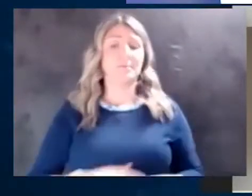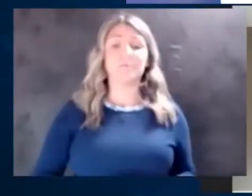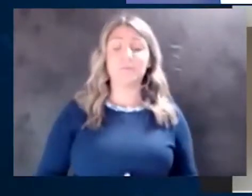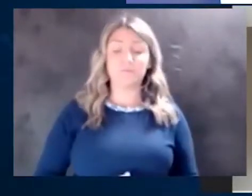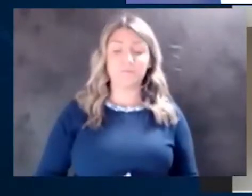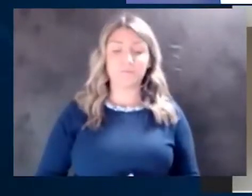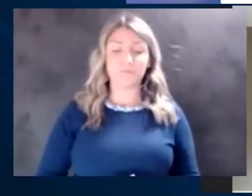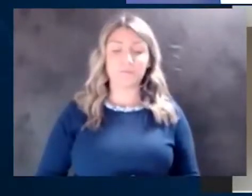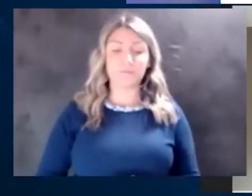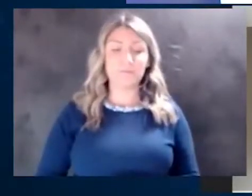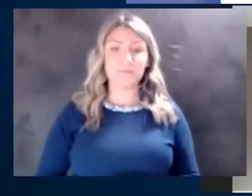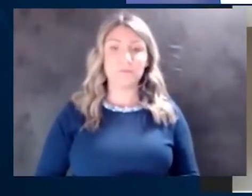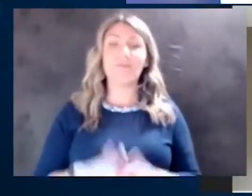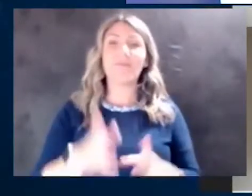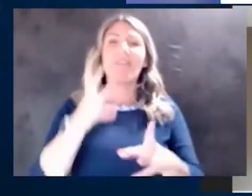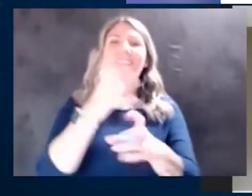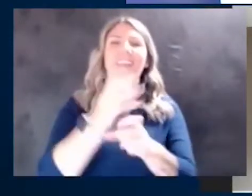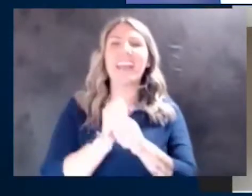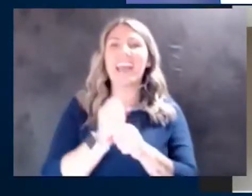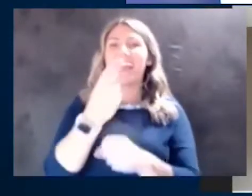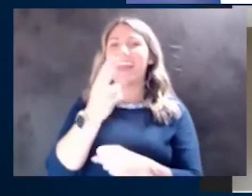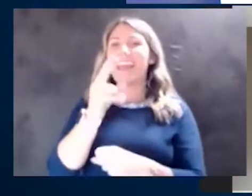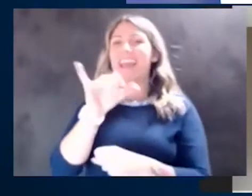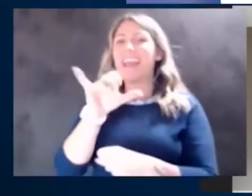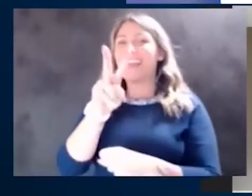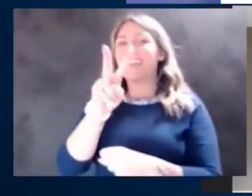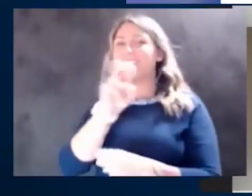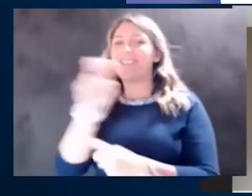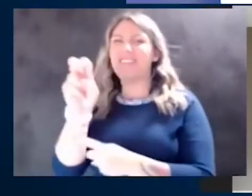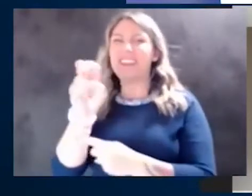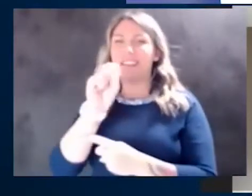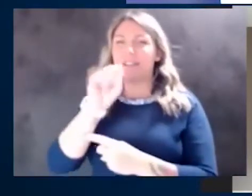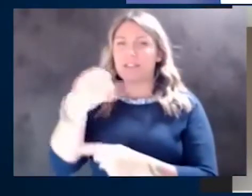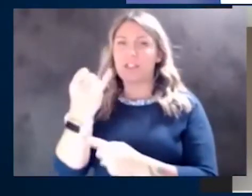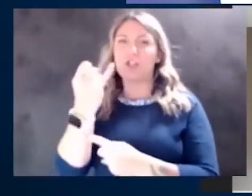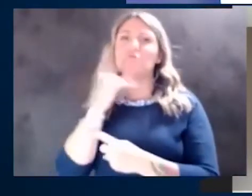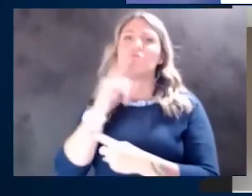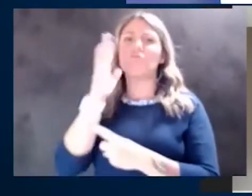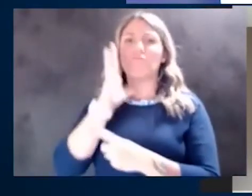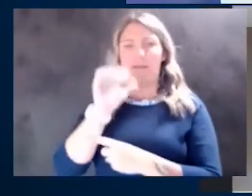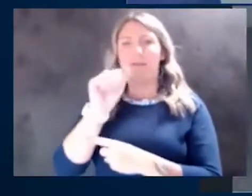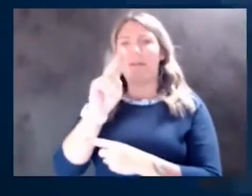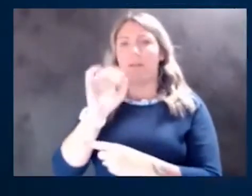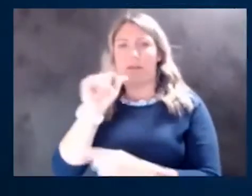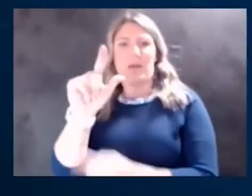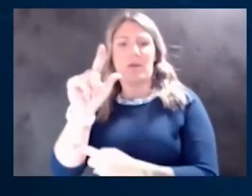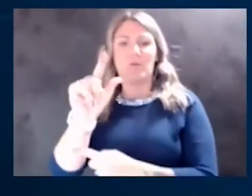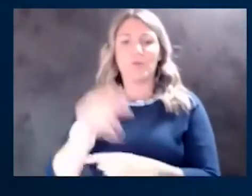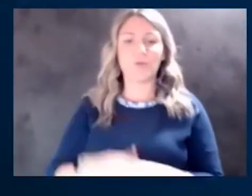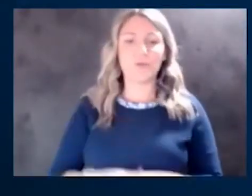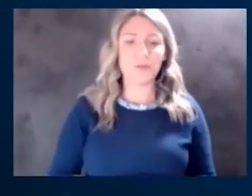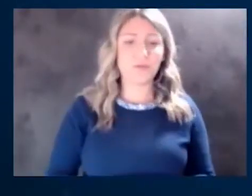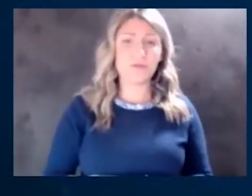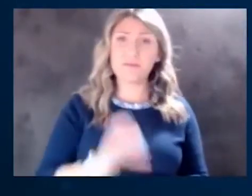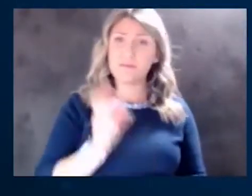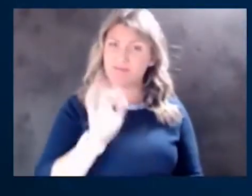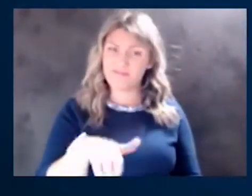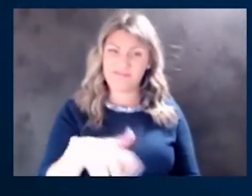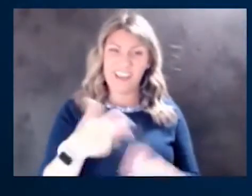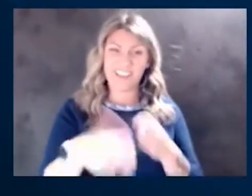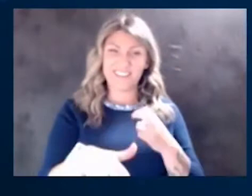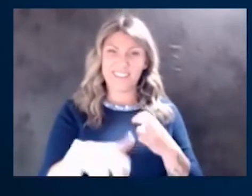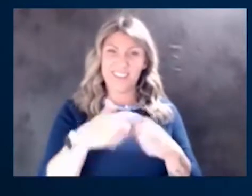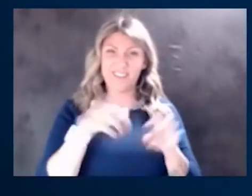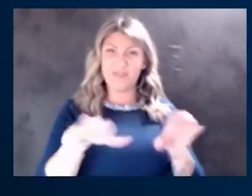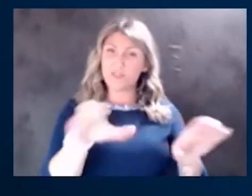I got it at the Hy-Vee in St. Joe in April. Okay. Did you have any? Was that hard to do? I mean, did you feel good about it? Tell